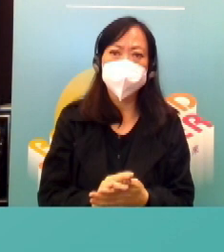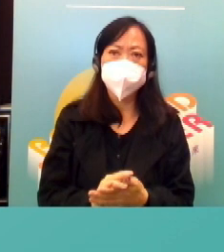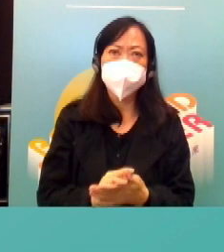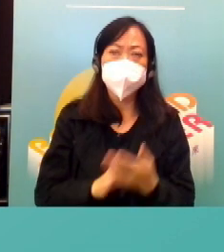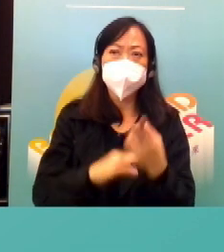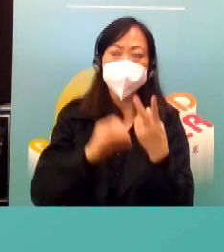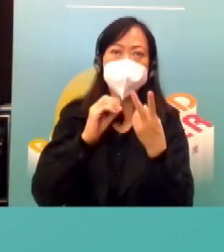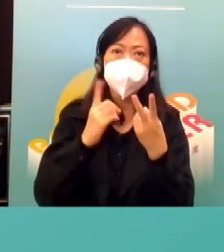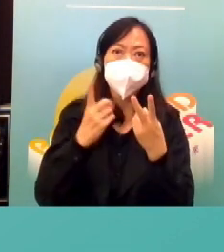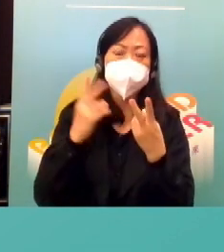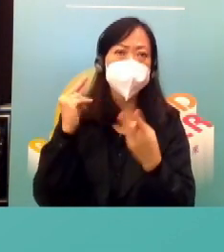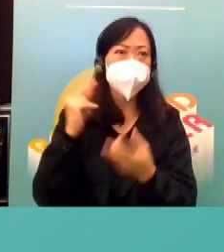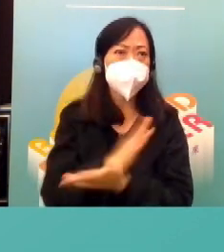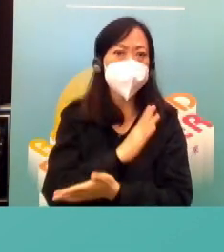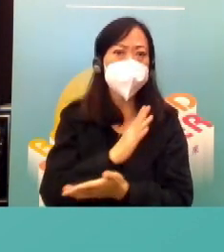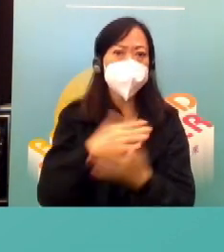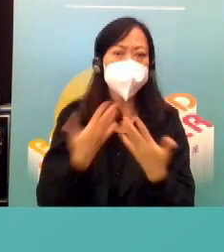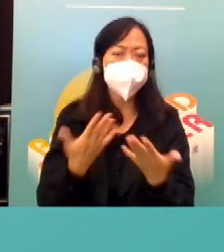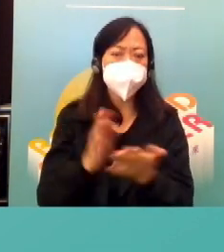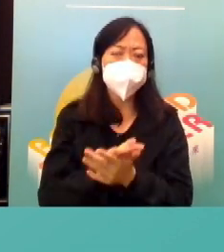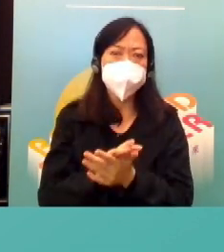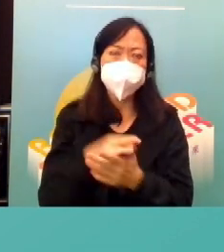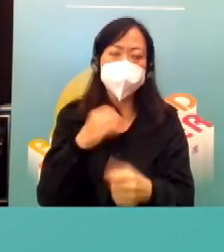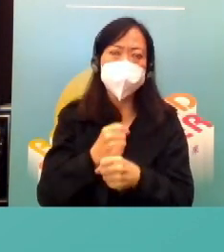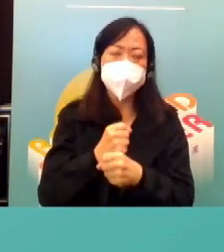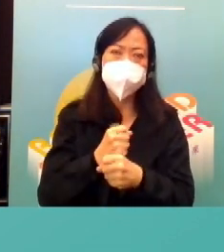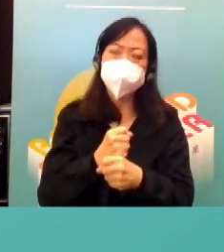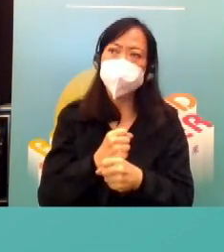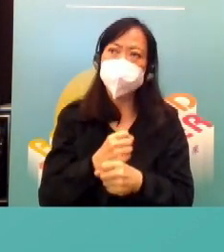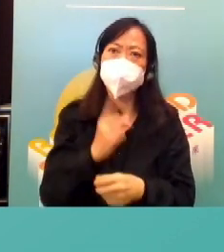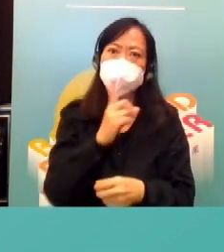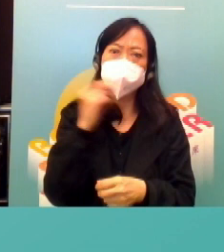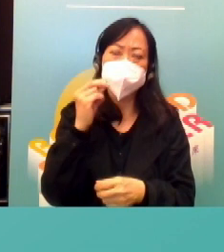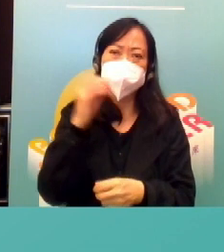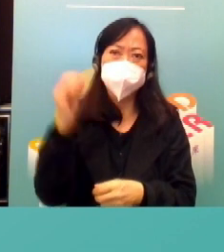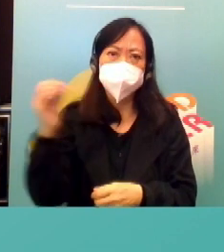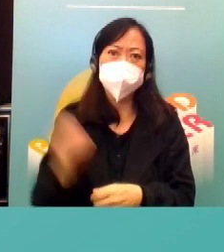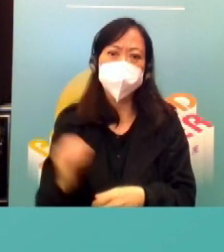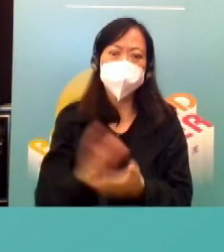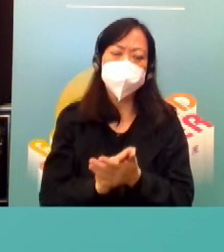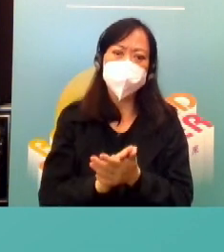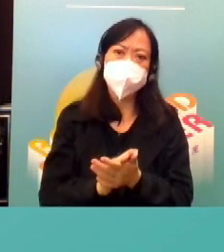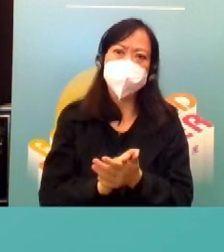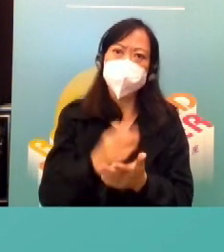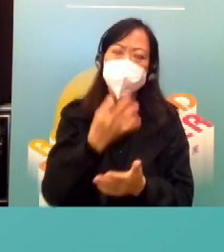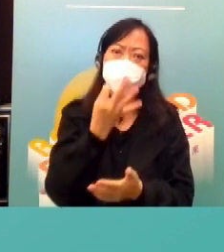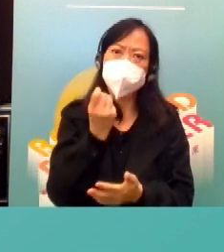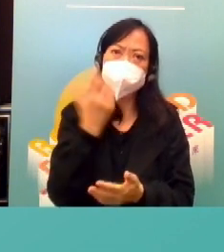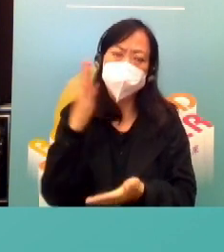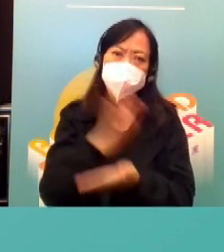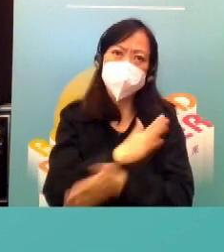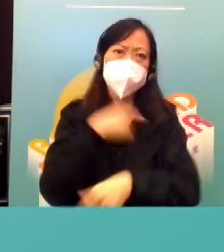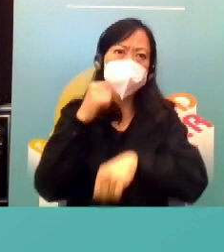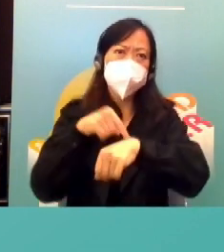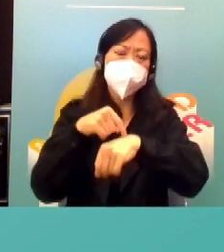that to 2057, 35 years from now, we're only not there yet, right? And so even